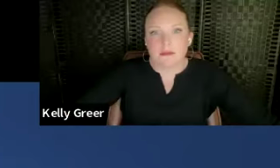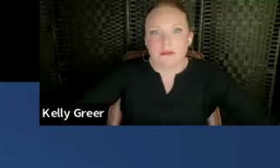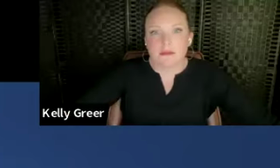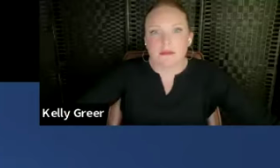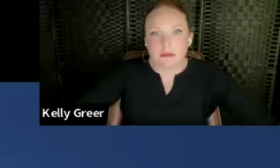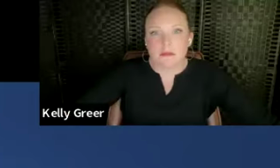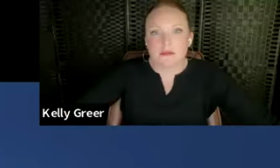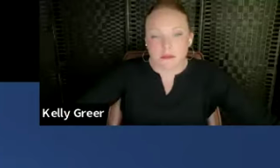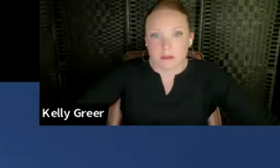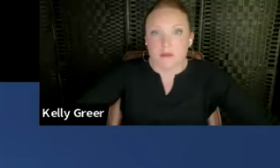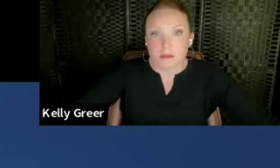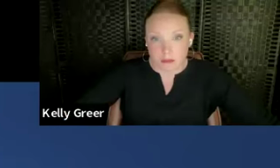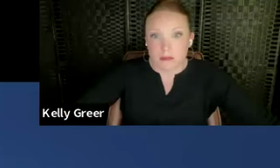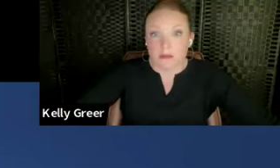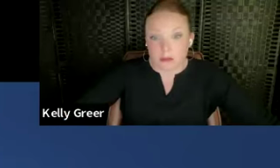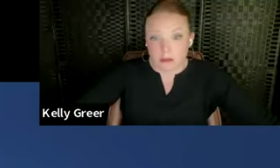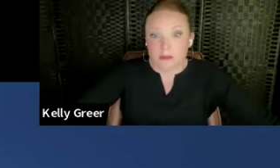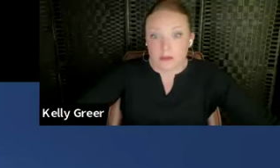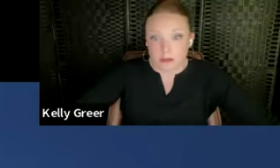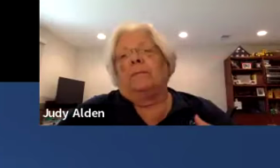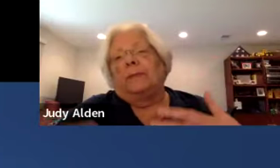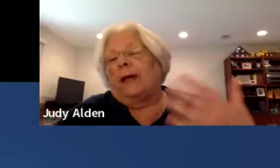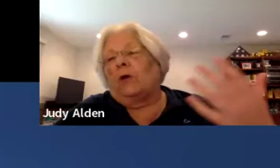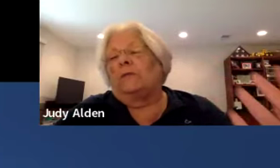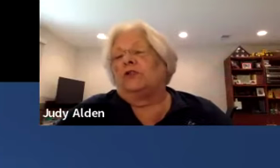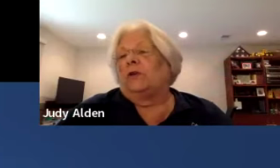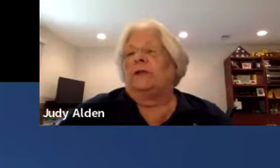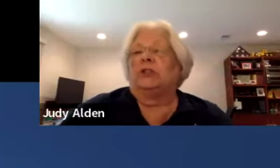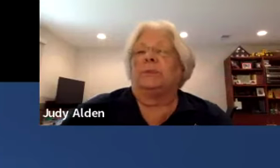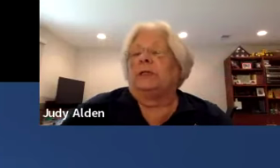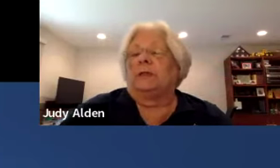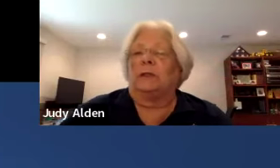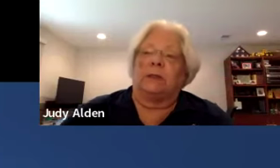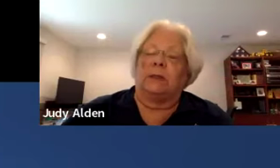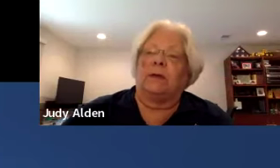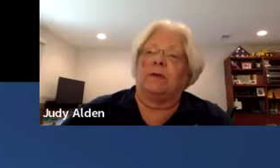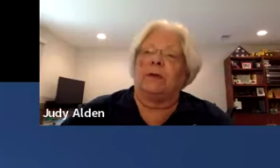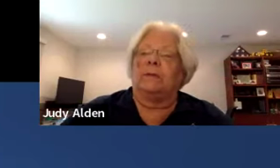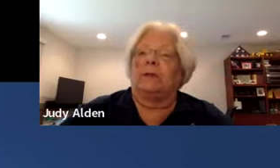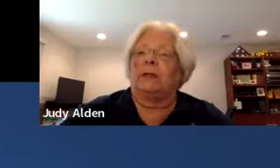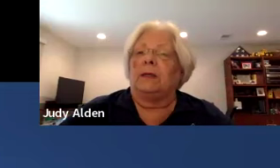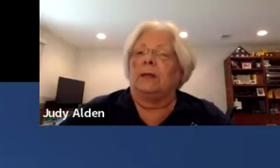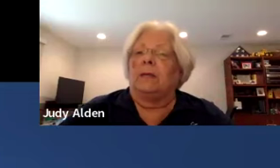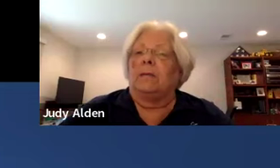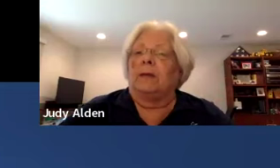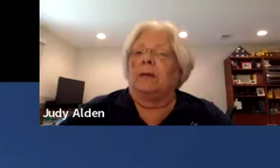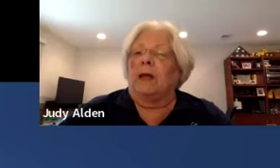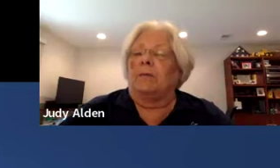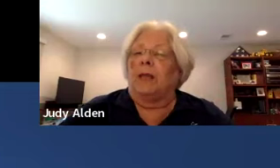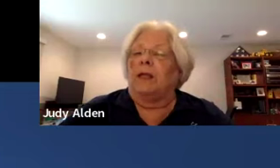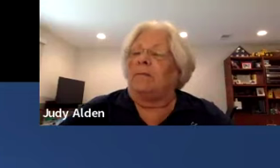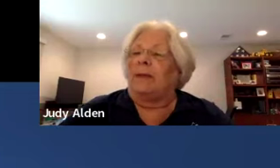Mm-hmm, I mean, you do a lot of resharing of community events, not all of which are of interest particularly to the hard of hearing community,